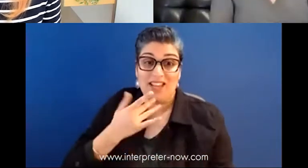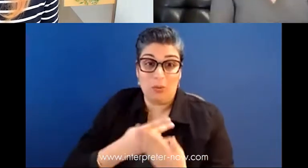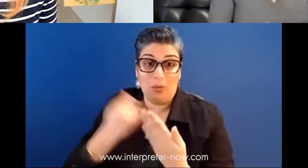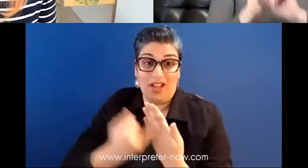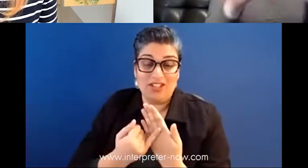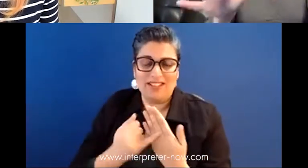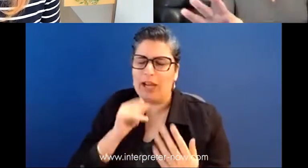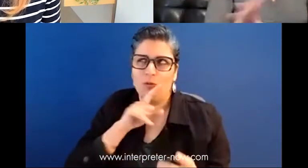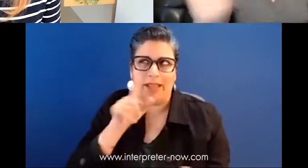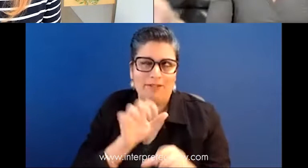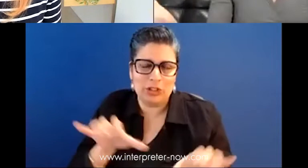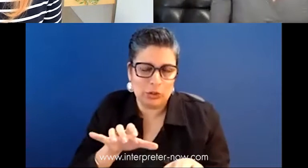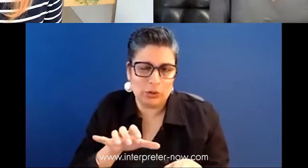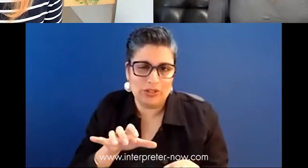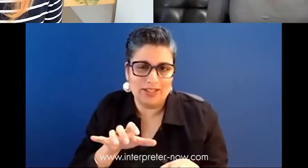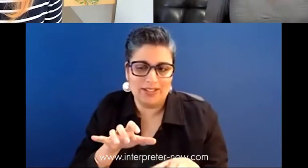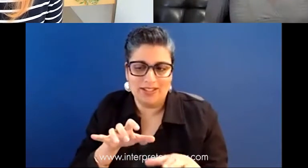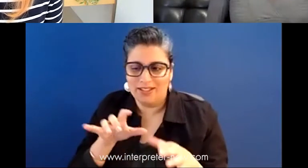some things up, send it back to them.